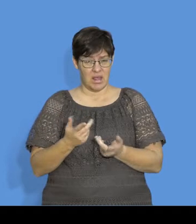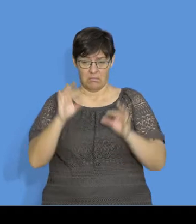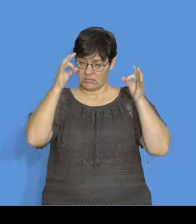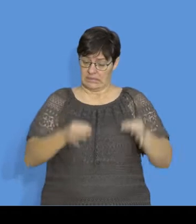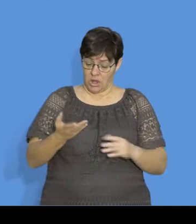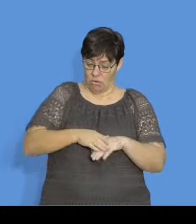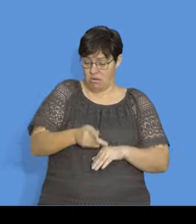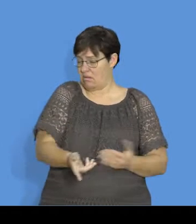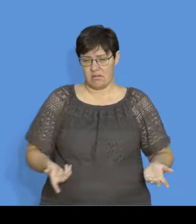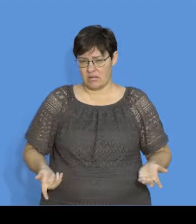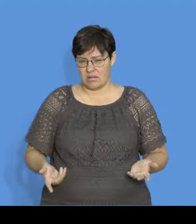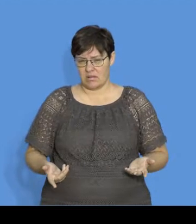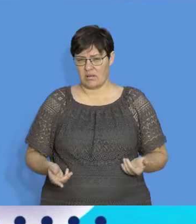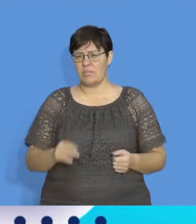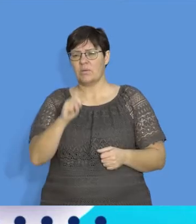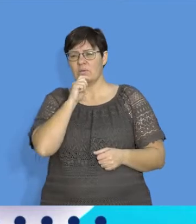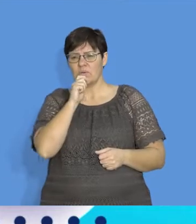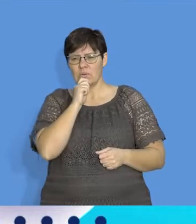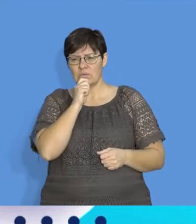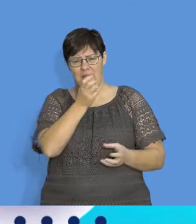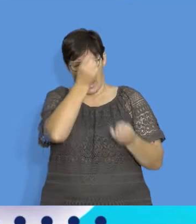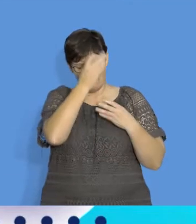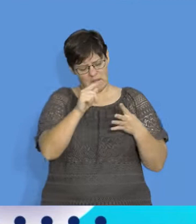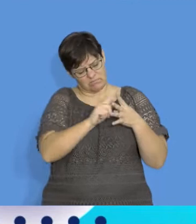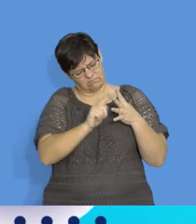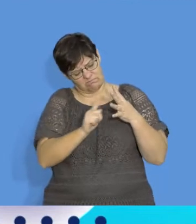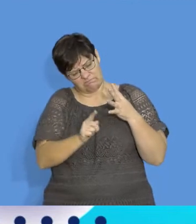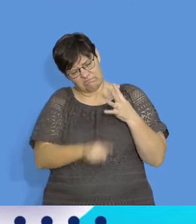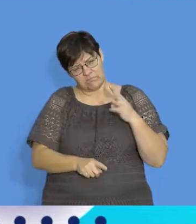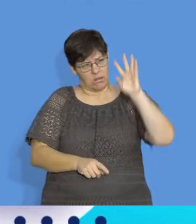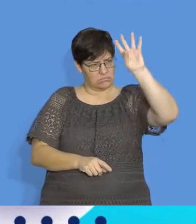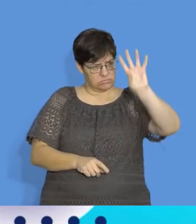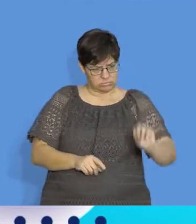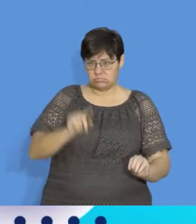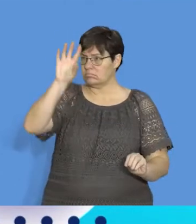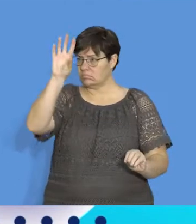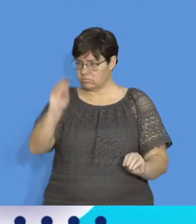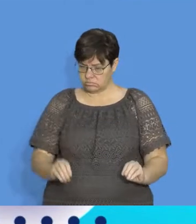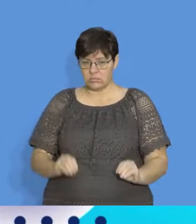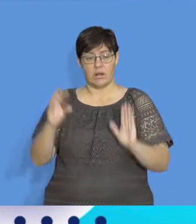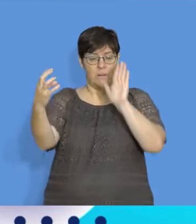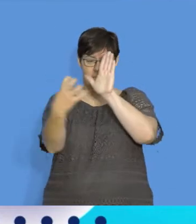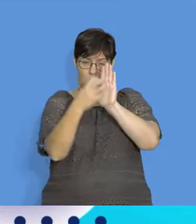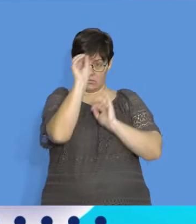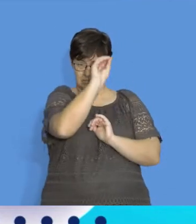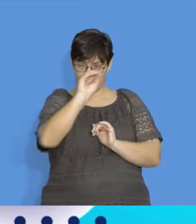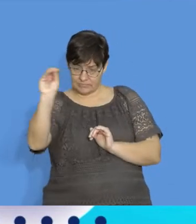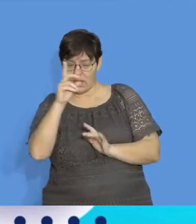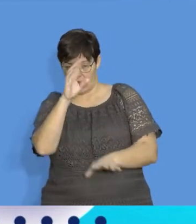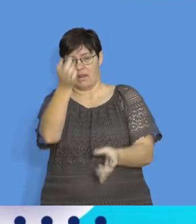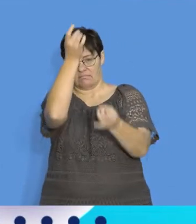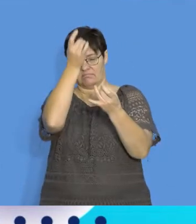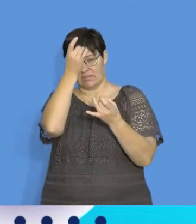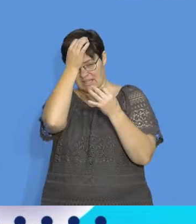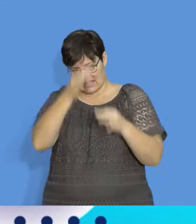Can we really conclude based on that? So usually we need like lots of data to make an informed decision,